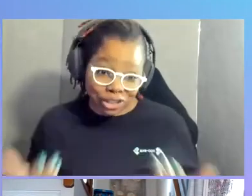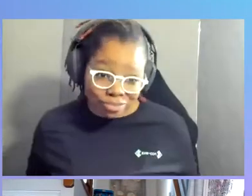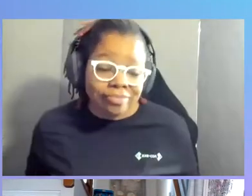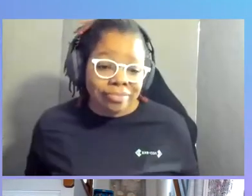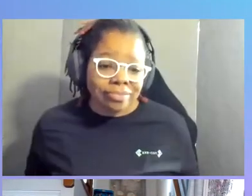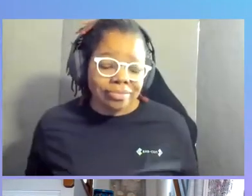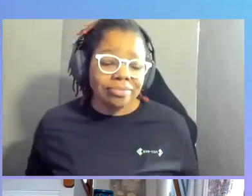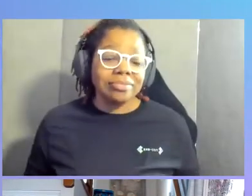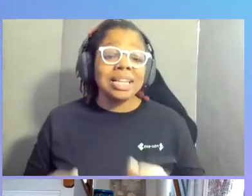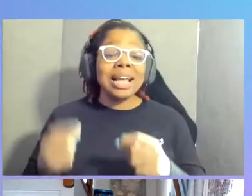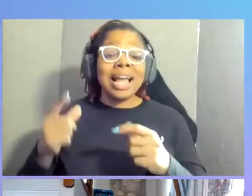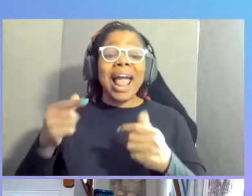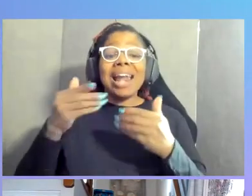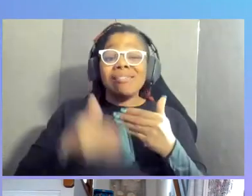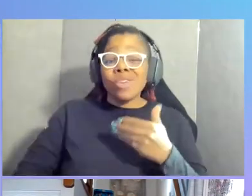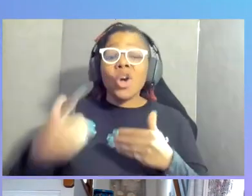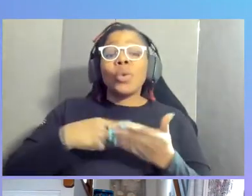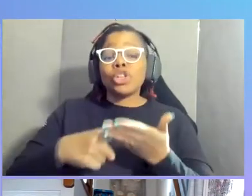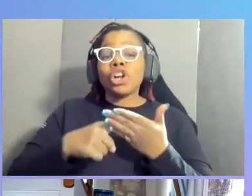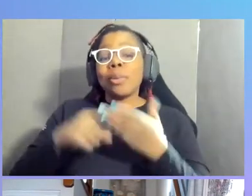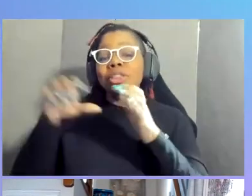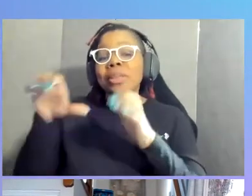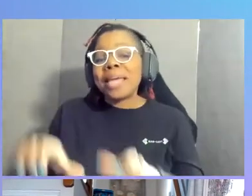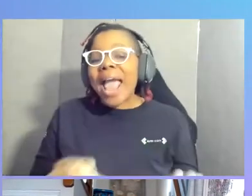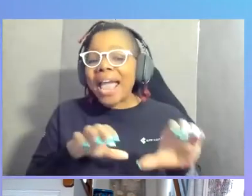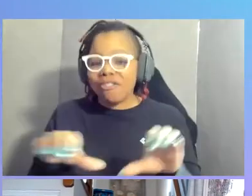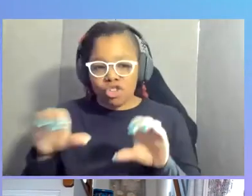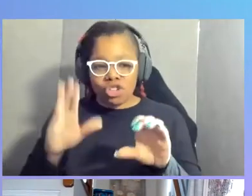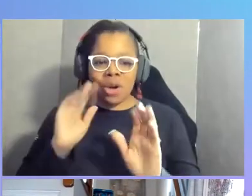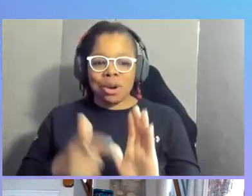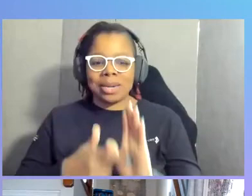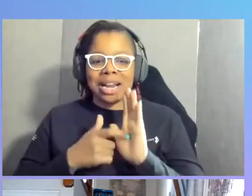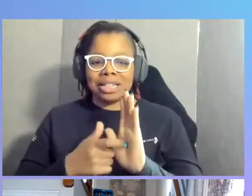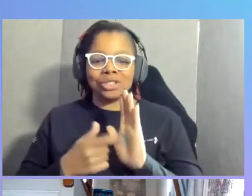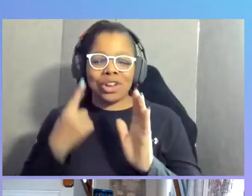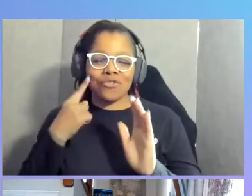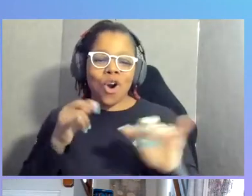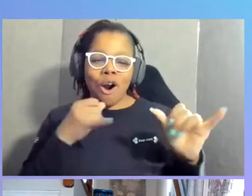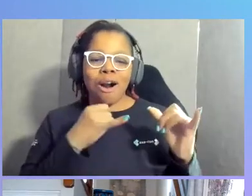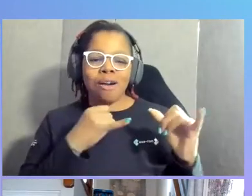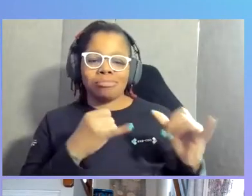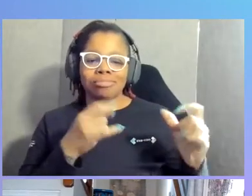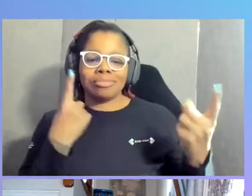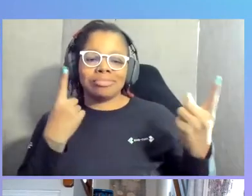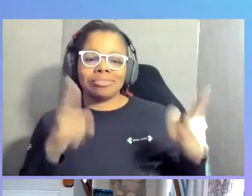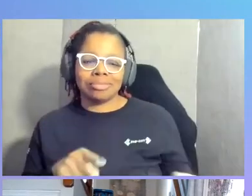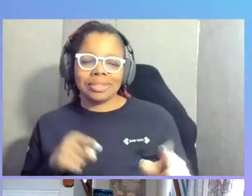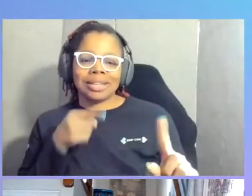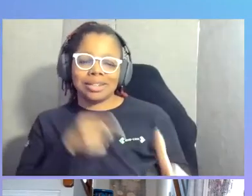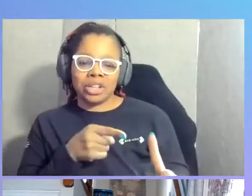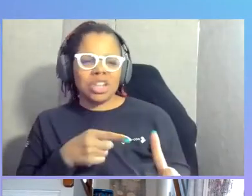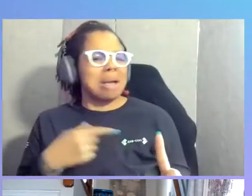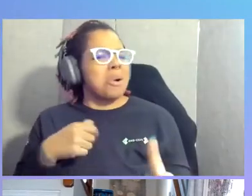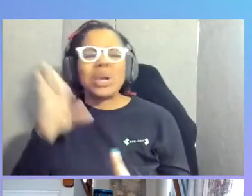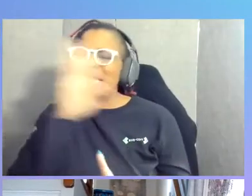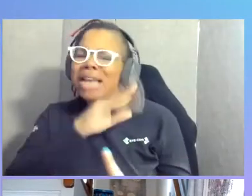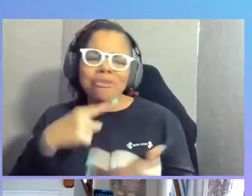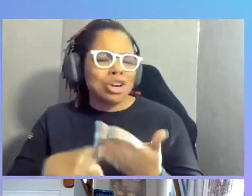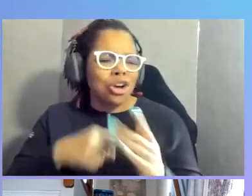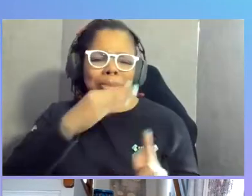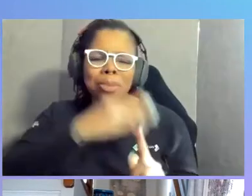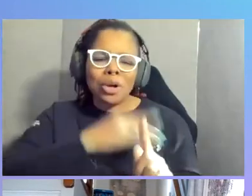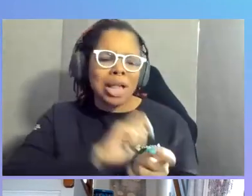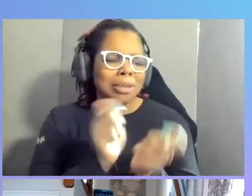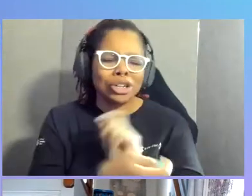And from there, talked about the behavior that would be necessary to achieve our common ends. Never had to have a conversation about climate change. That would have